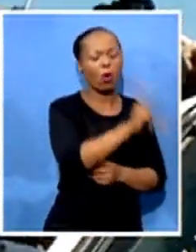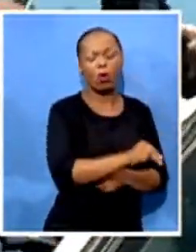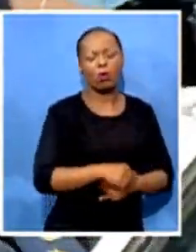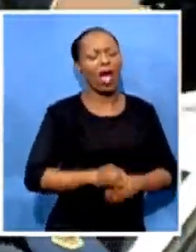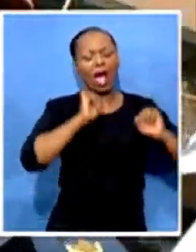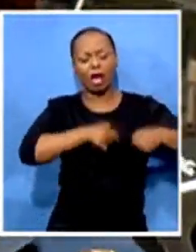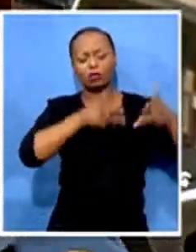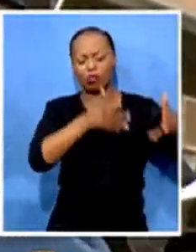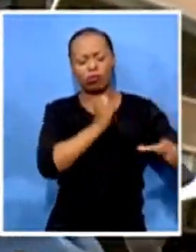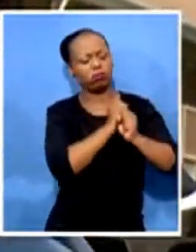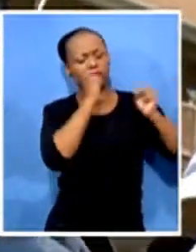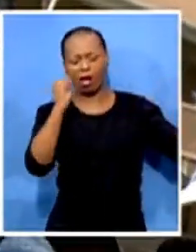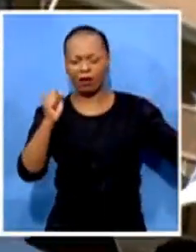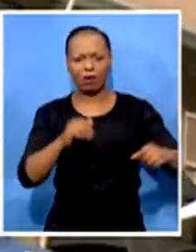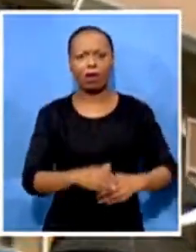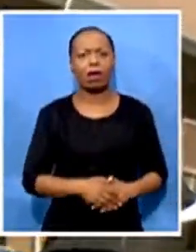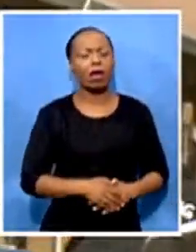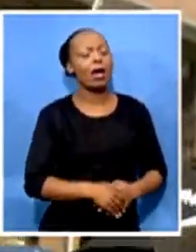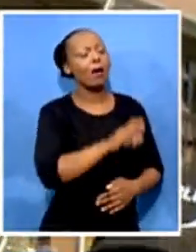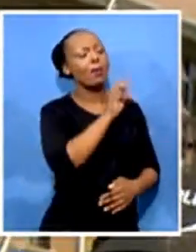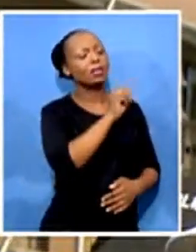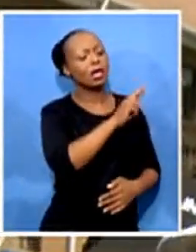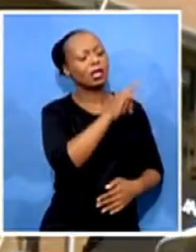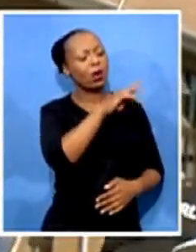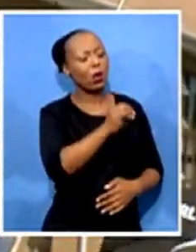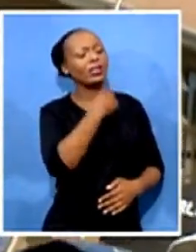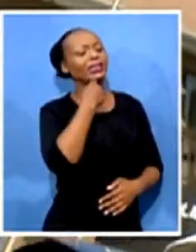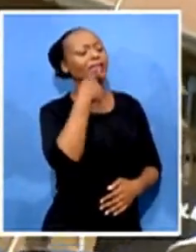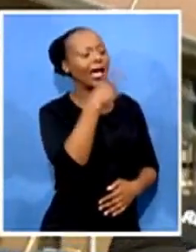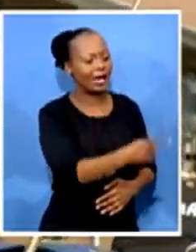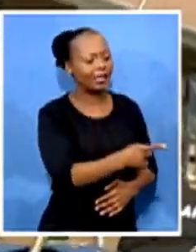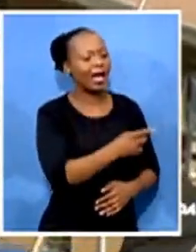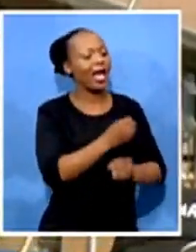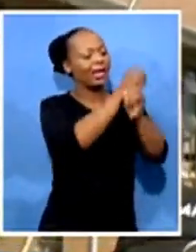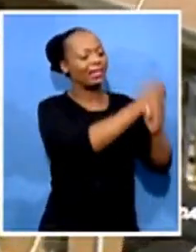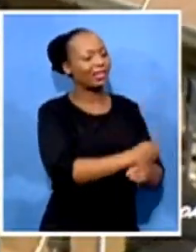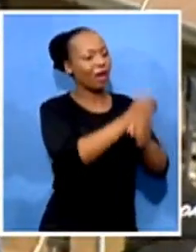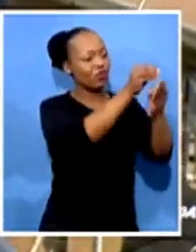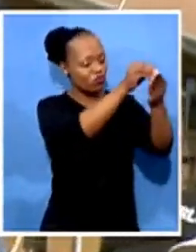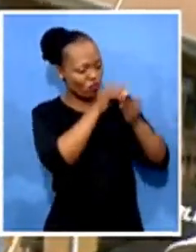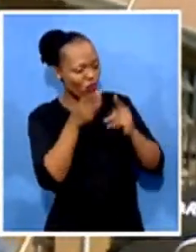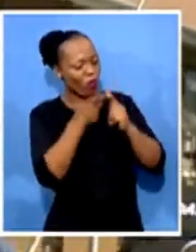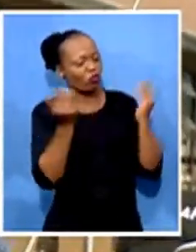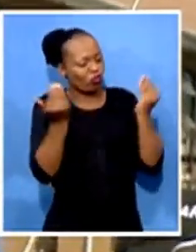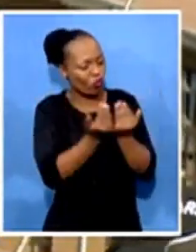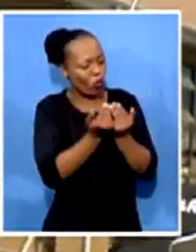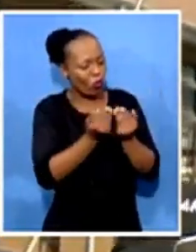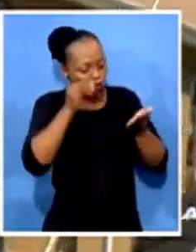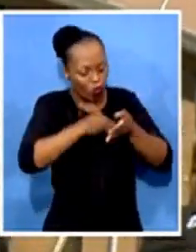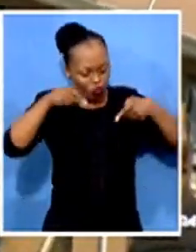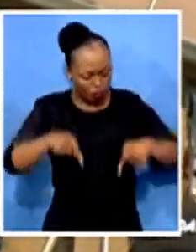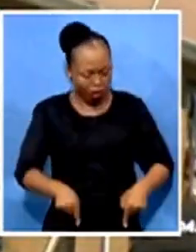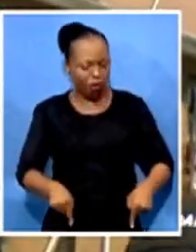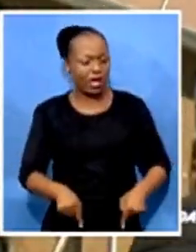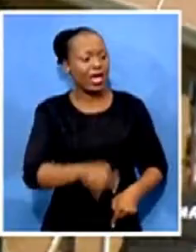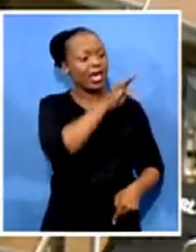was, the truck is coming from the school up until this point. And if you are going to go to the school, the 100 participants